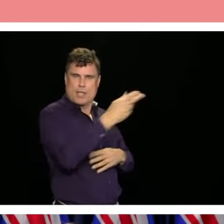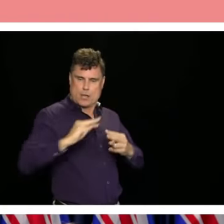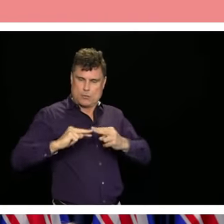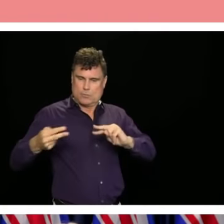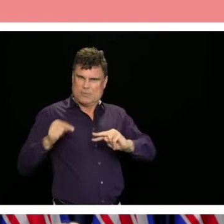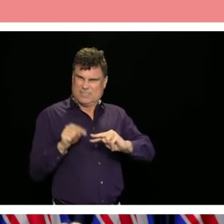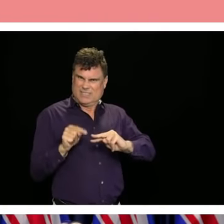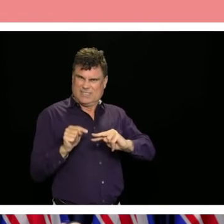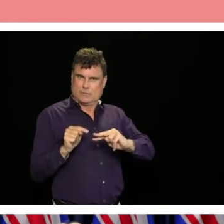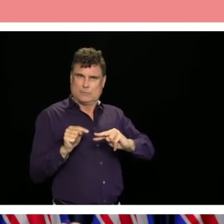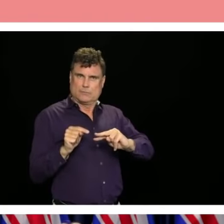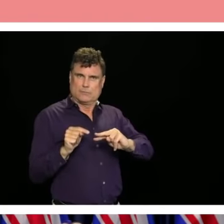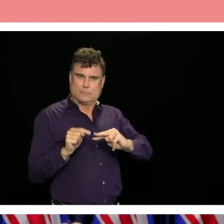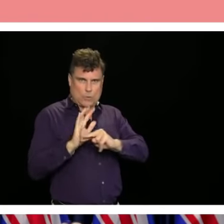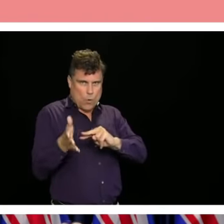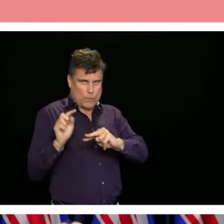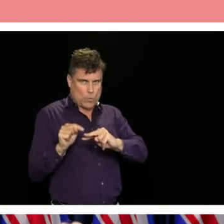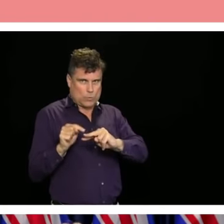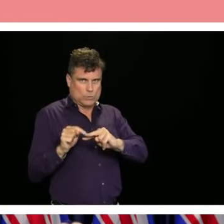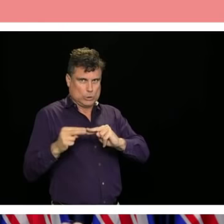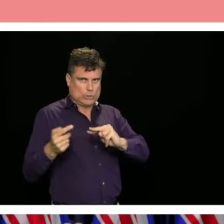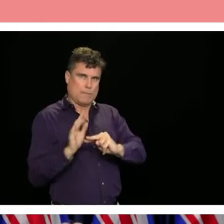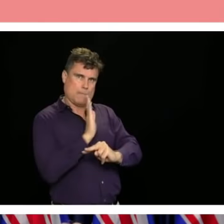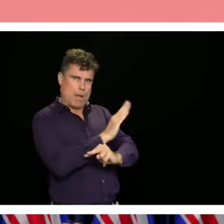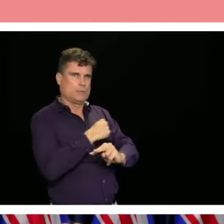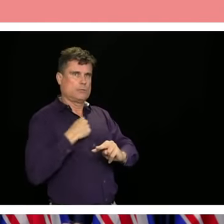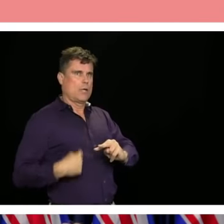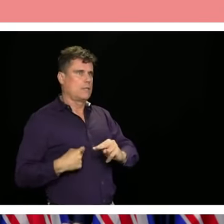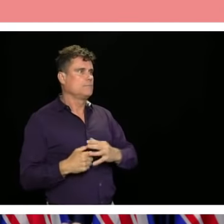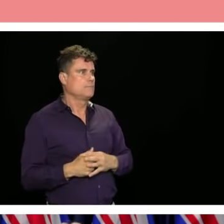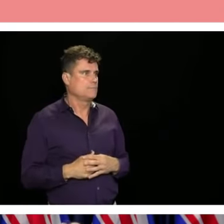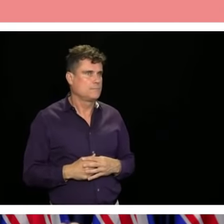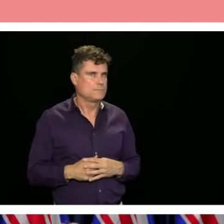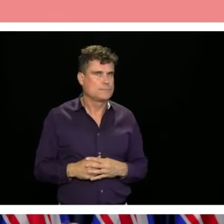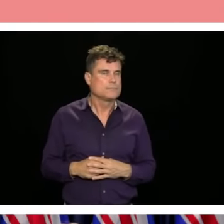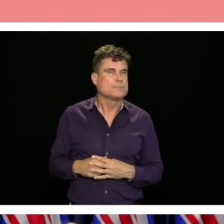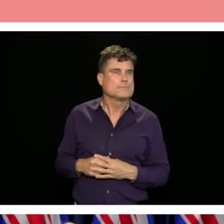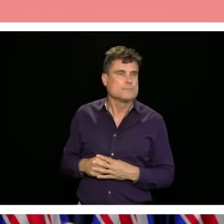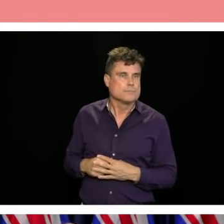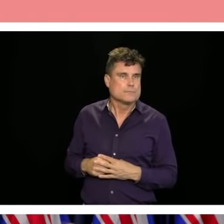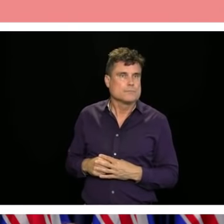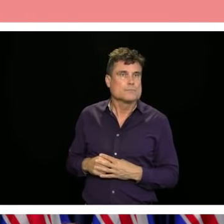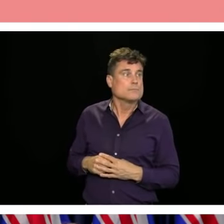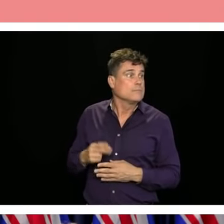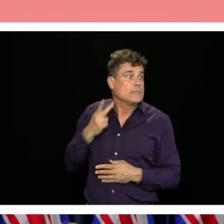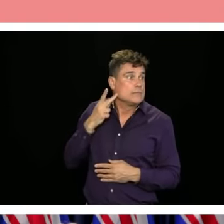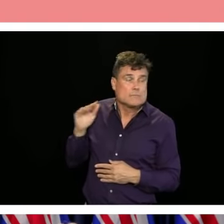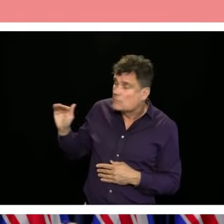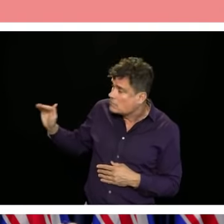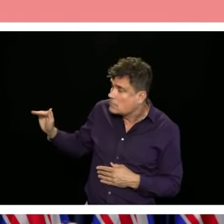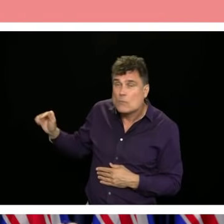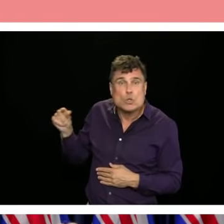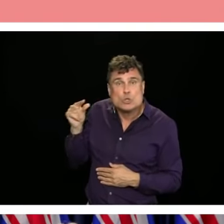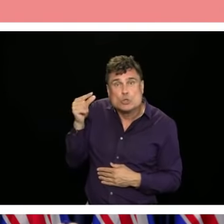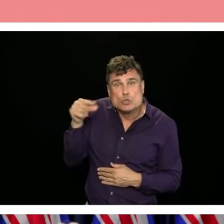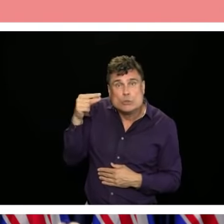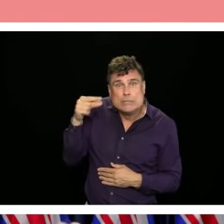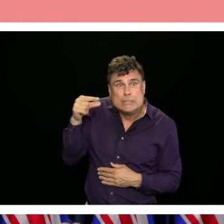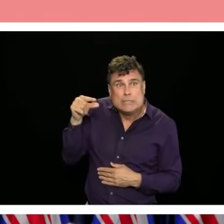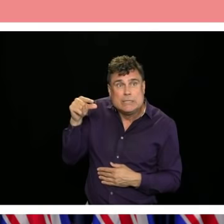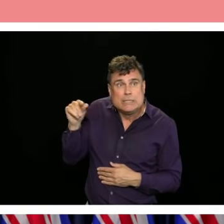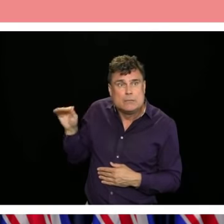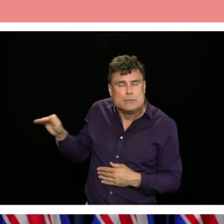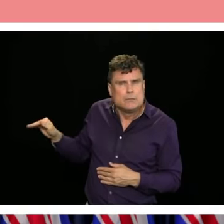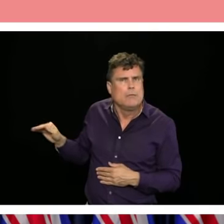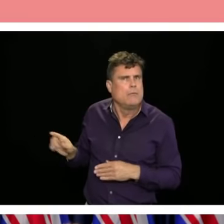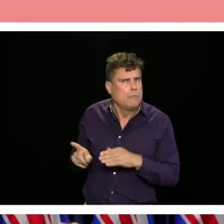from, and that follows with our traditional epidemiology, where we knew people had traveled in from places in China, and